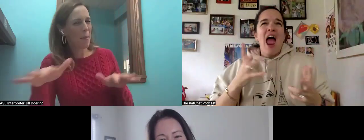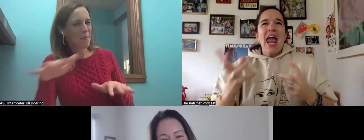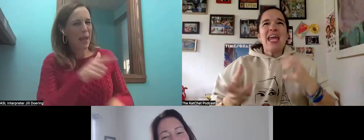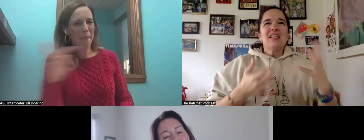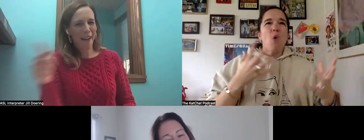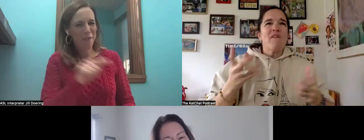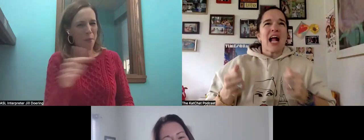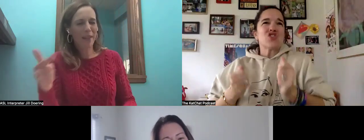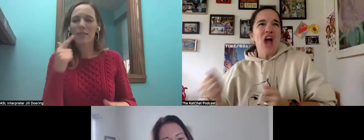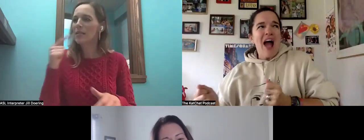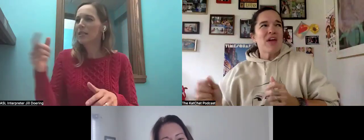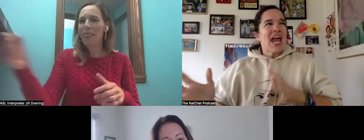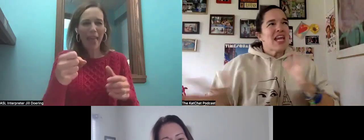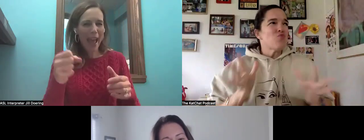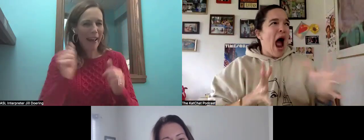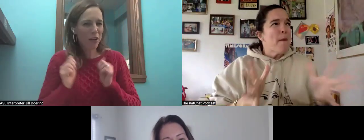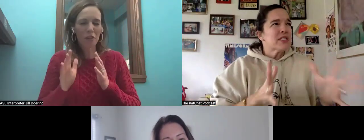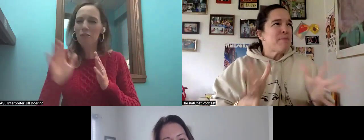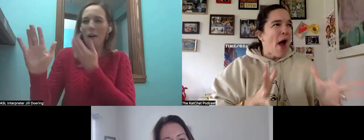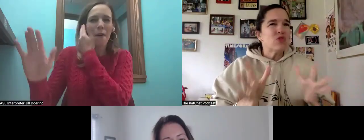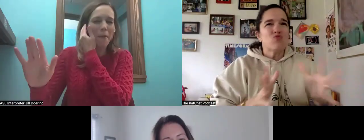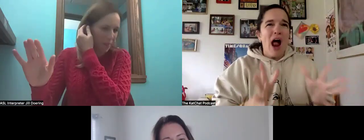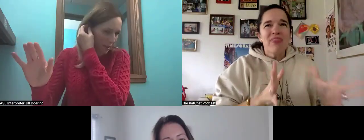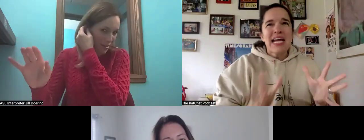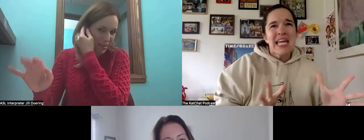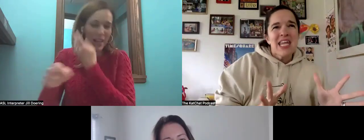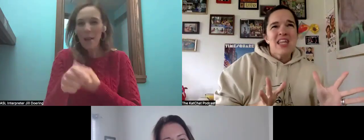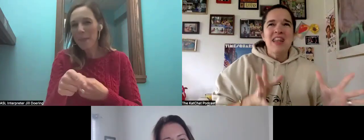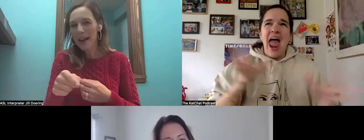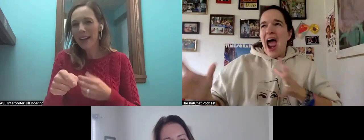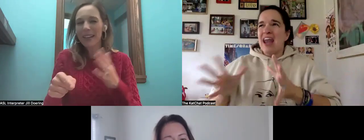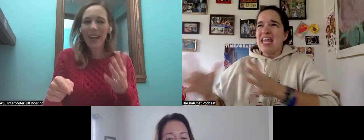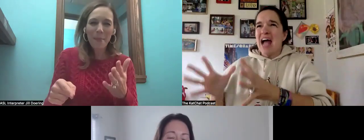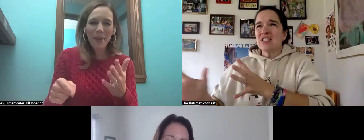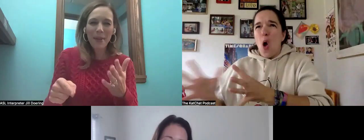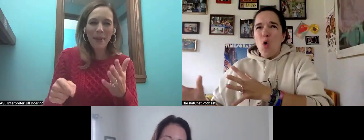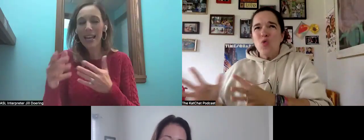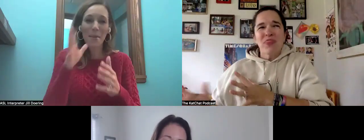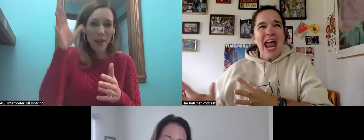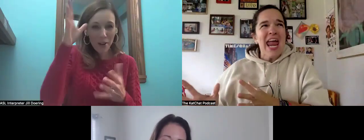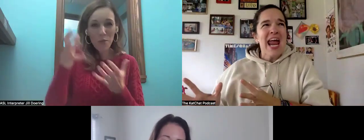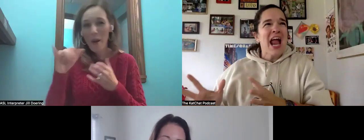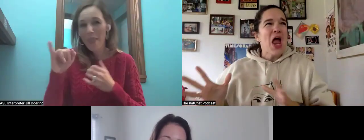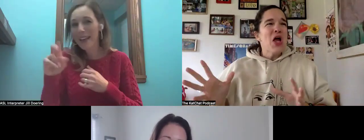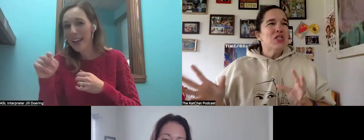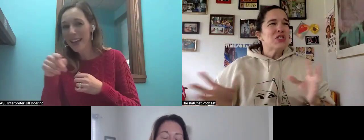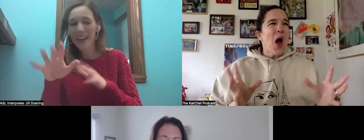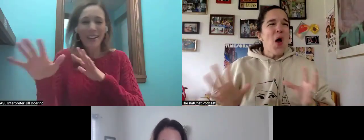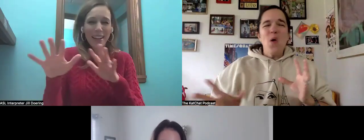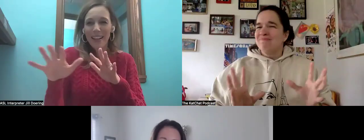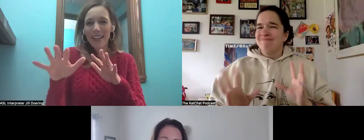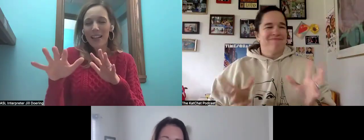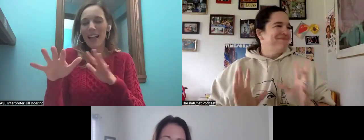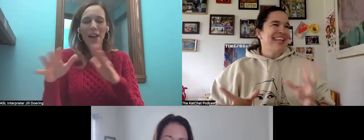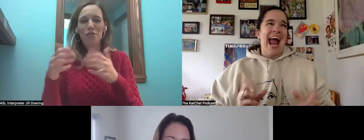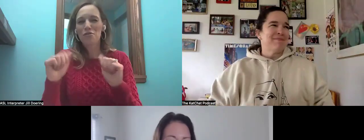like, he's Yeah, more like a child. He helped the parent run the inn, and he has right. his own thing.